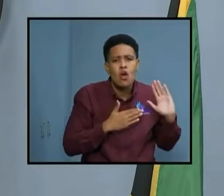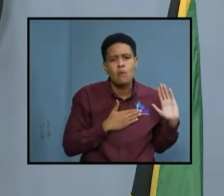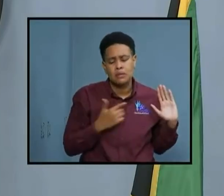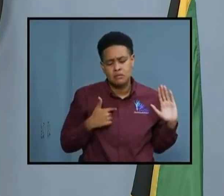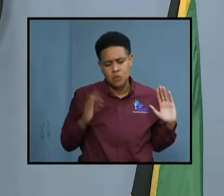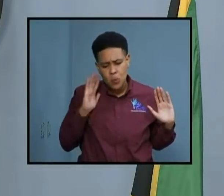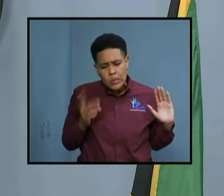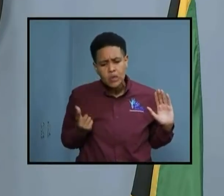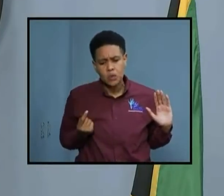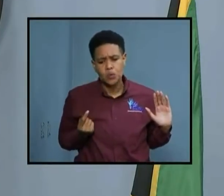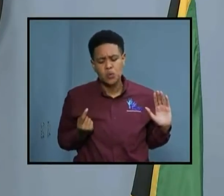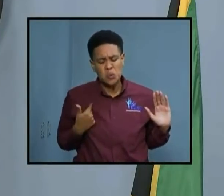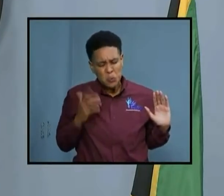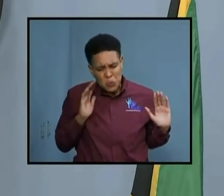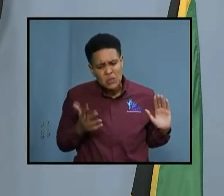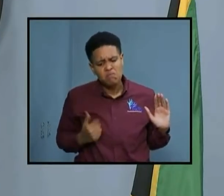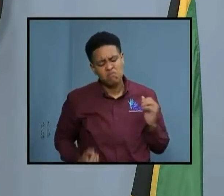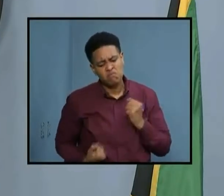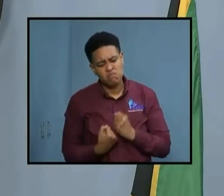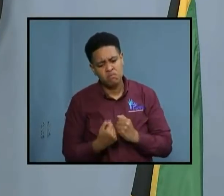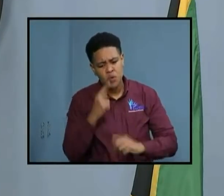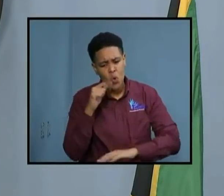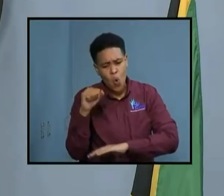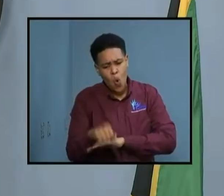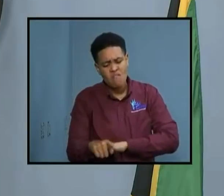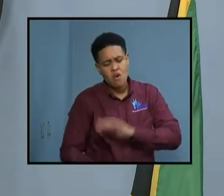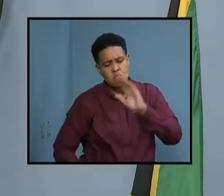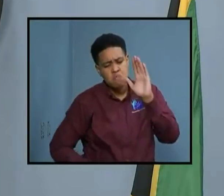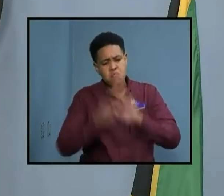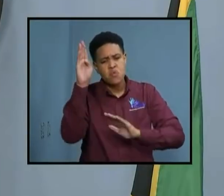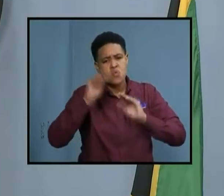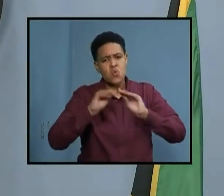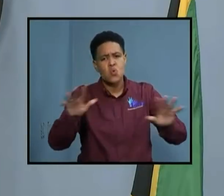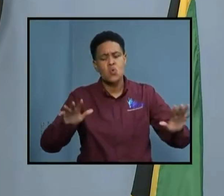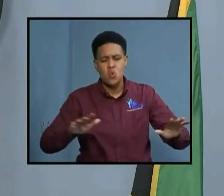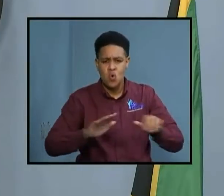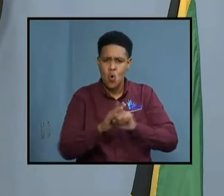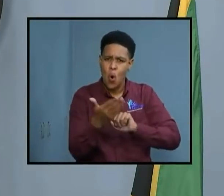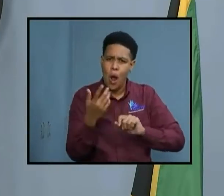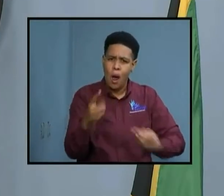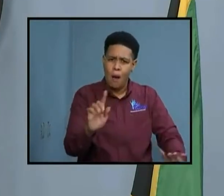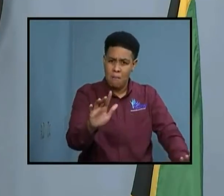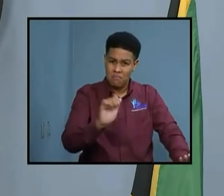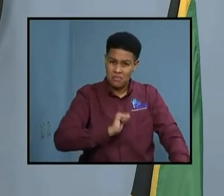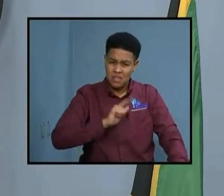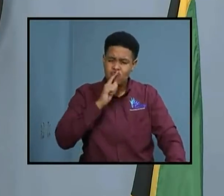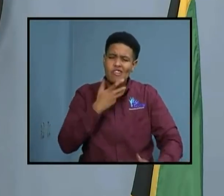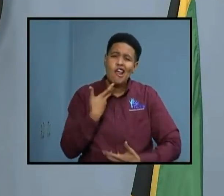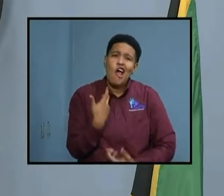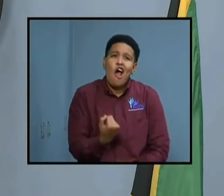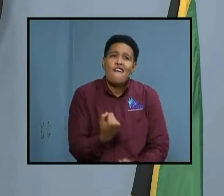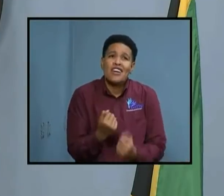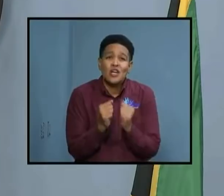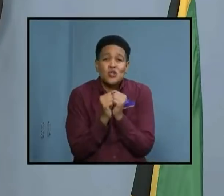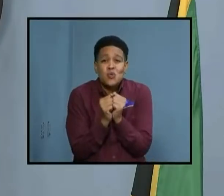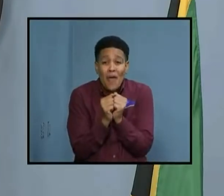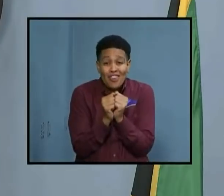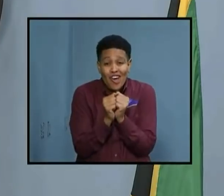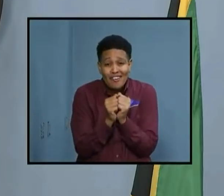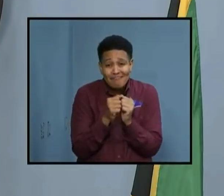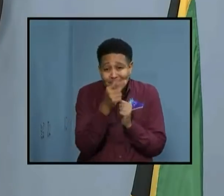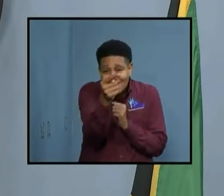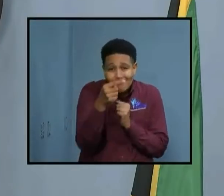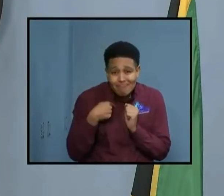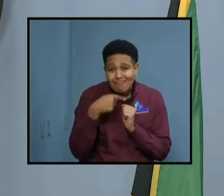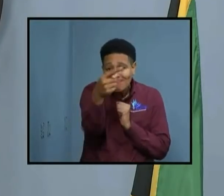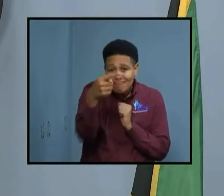part in overcoming this spike in the pandemic. I am confident that together we